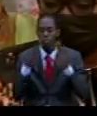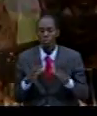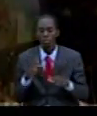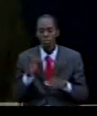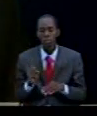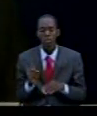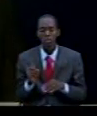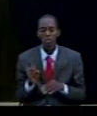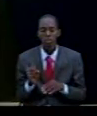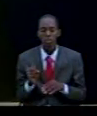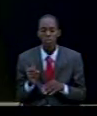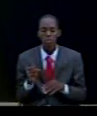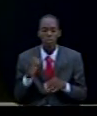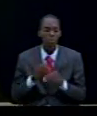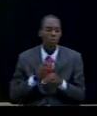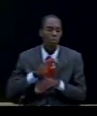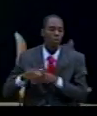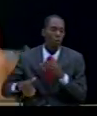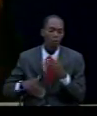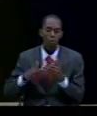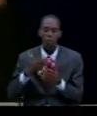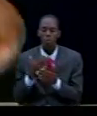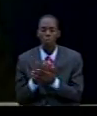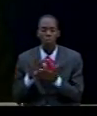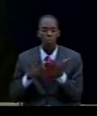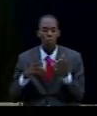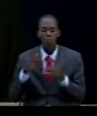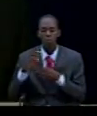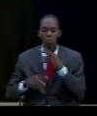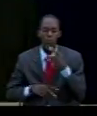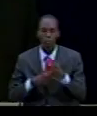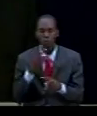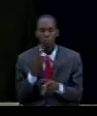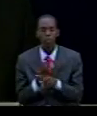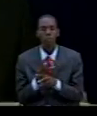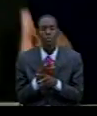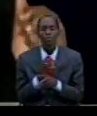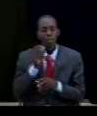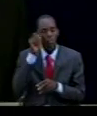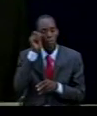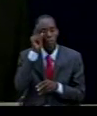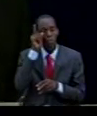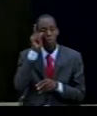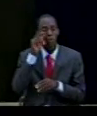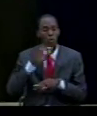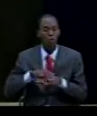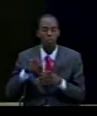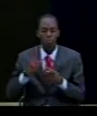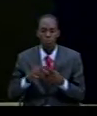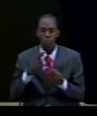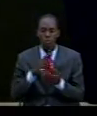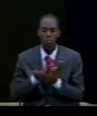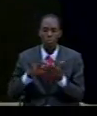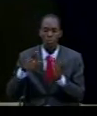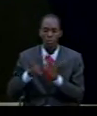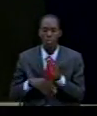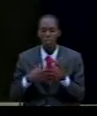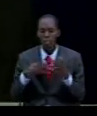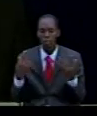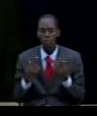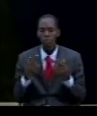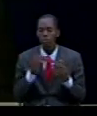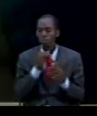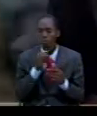all nations of the world awake to righteousness and see not. Lift up your voice to God in